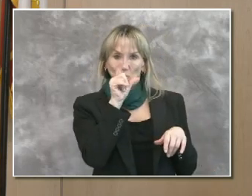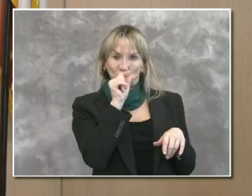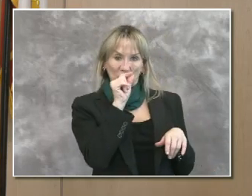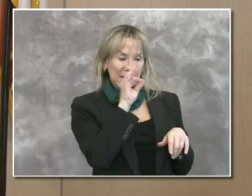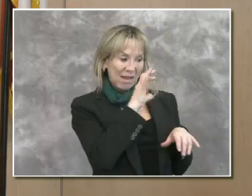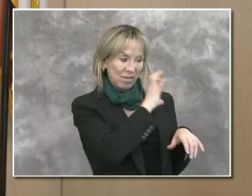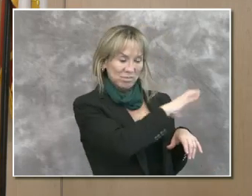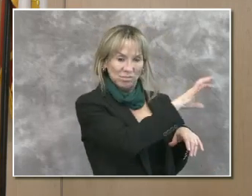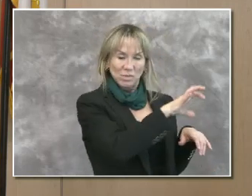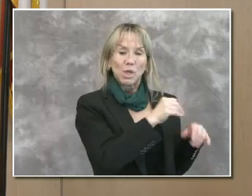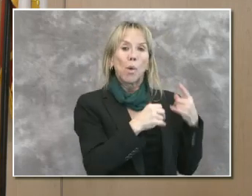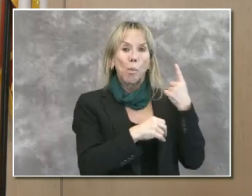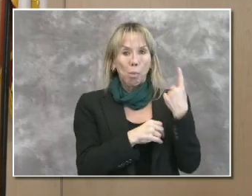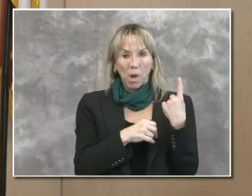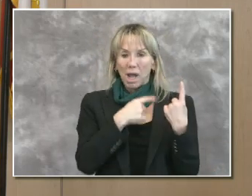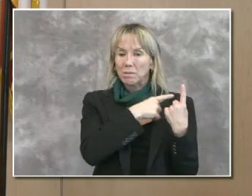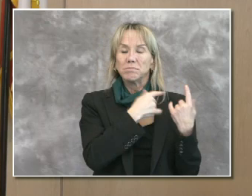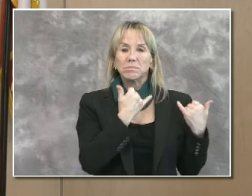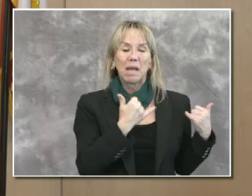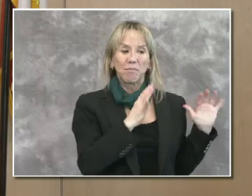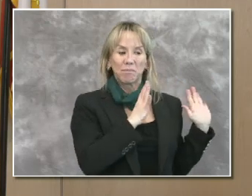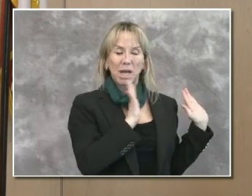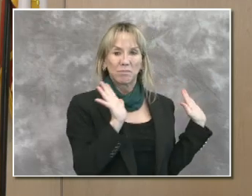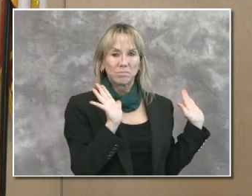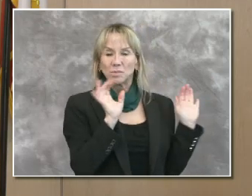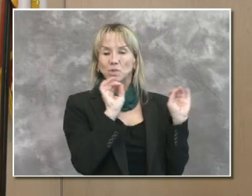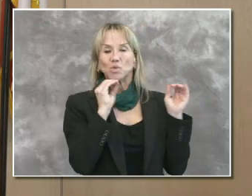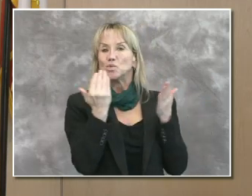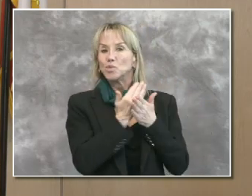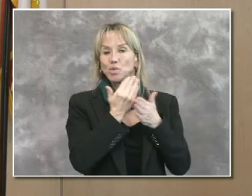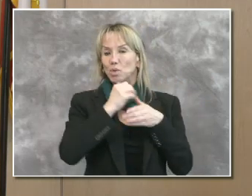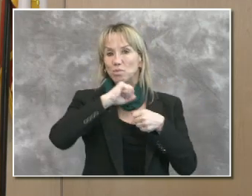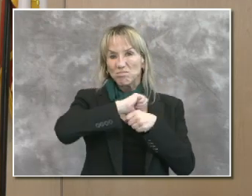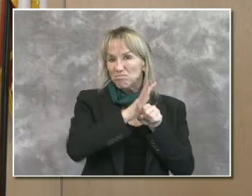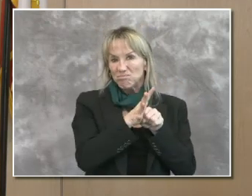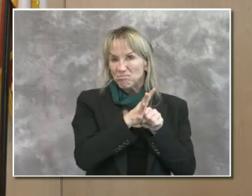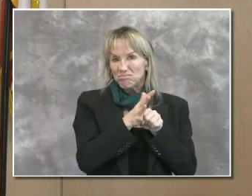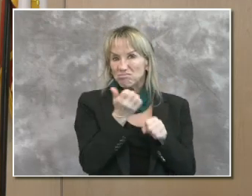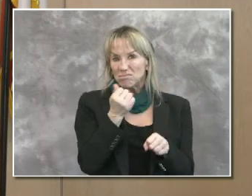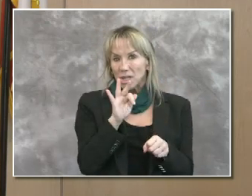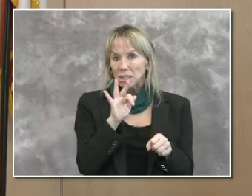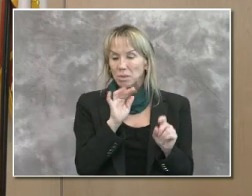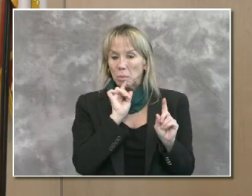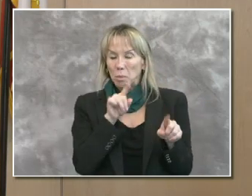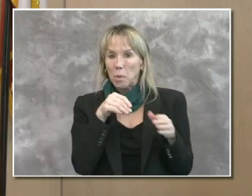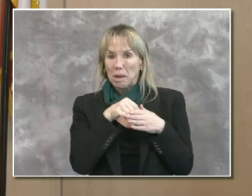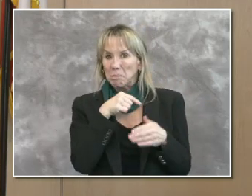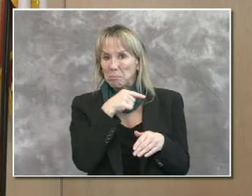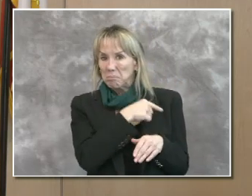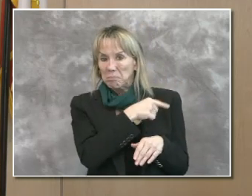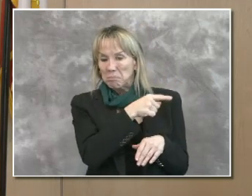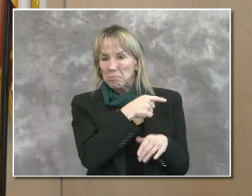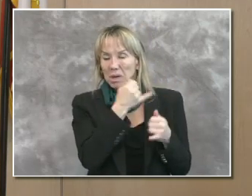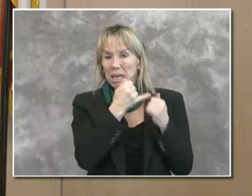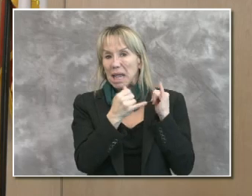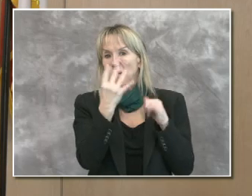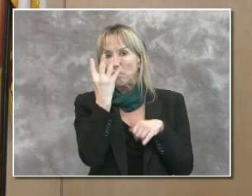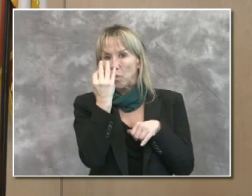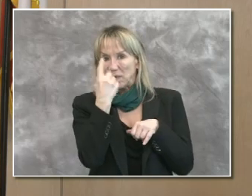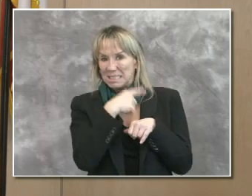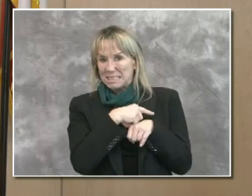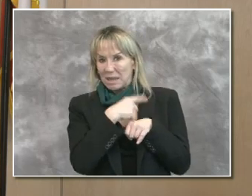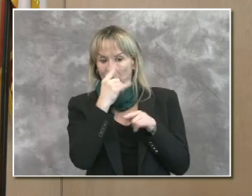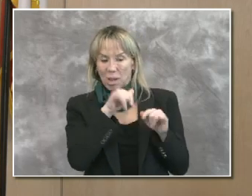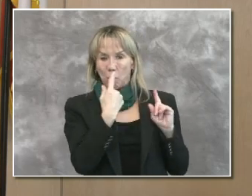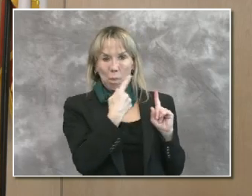inactive, and there have been no new COVID-19 cases reported in the past 14 days for this